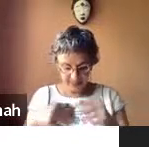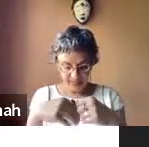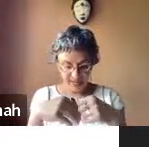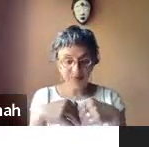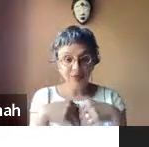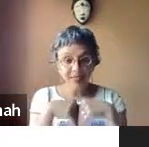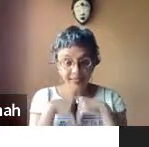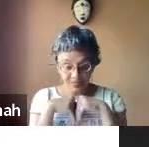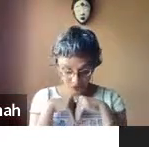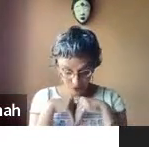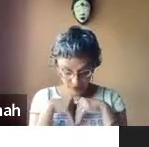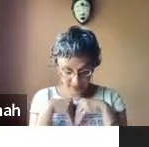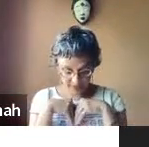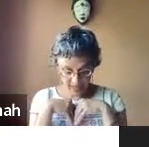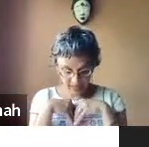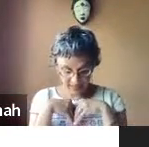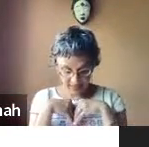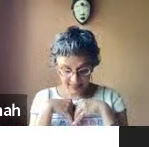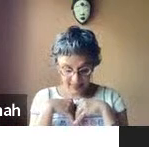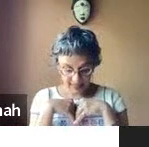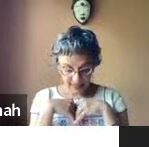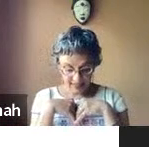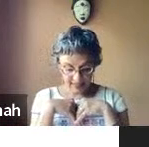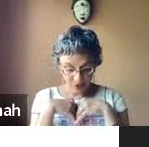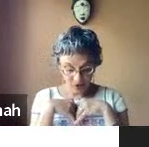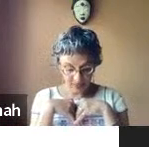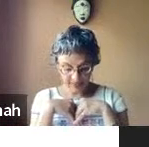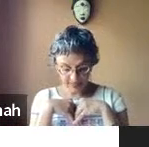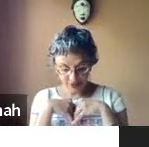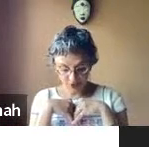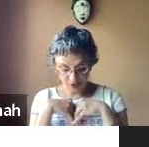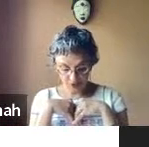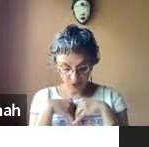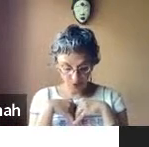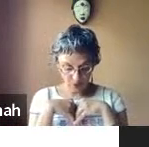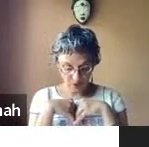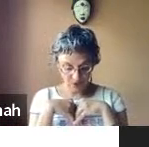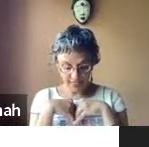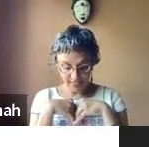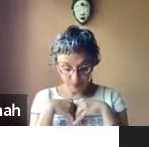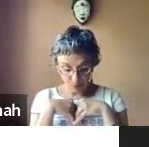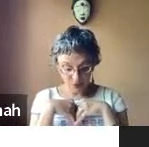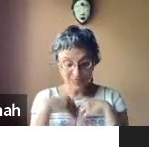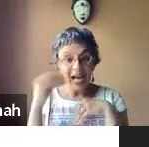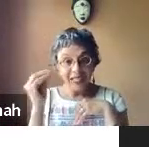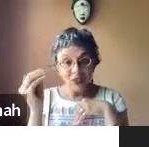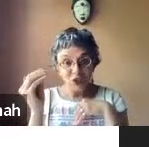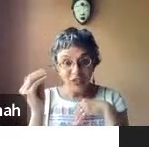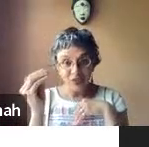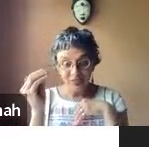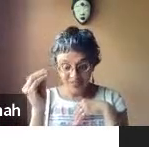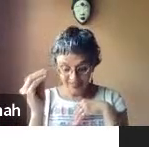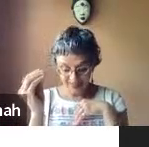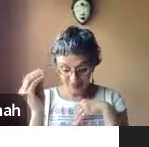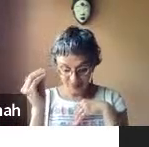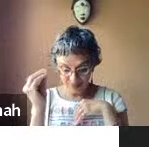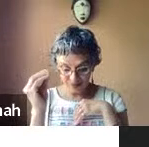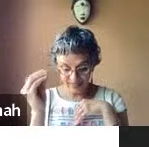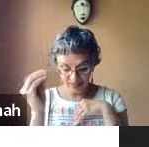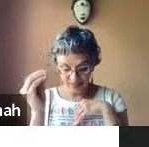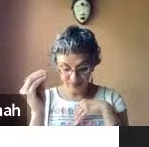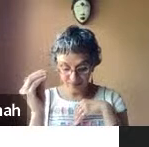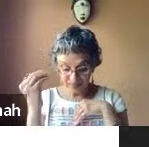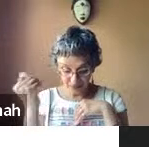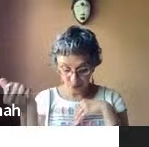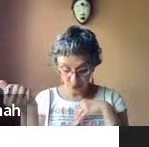already, Africa is noted as the continent with the most unshared system